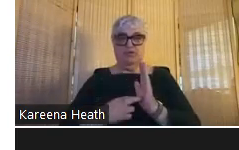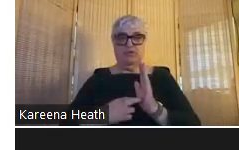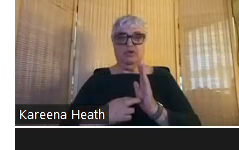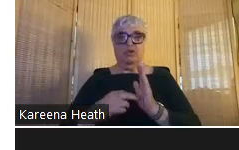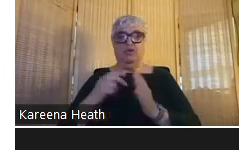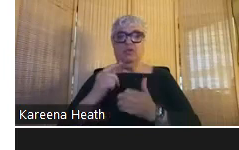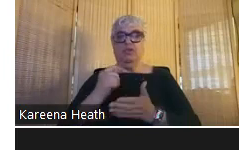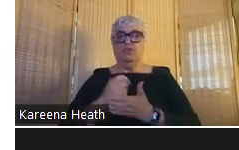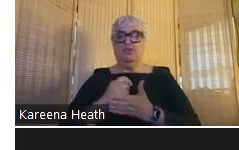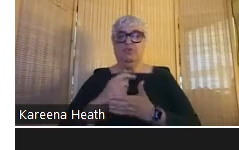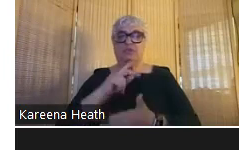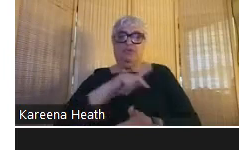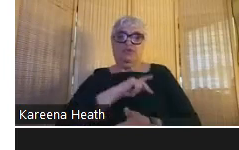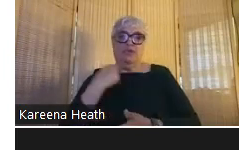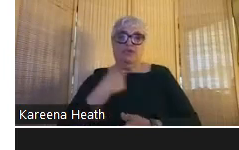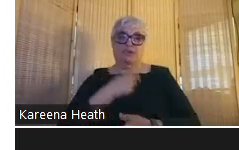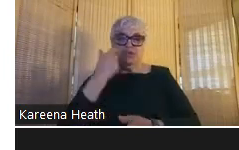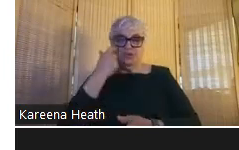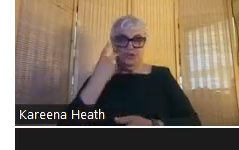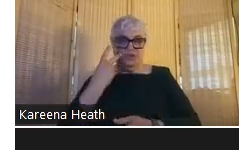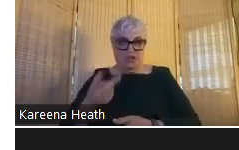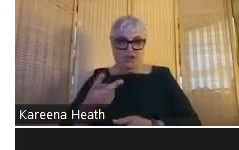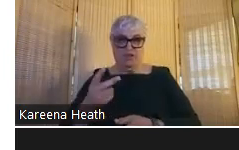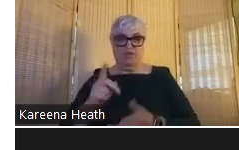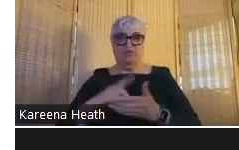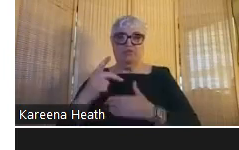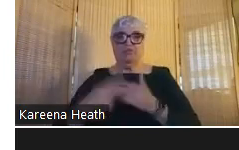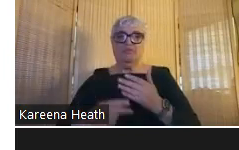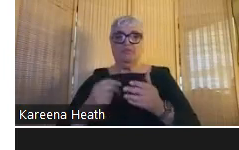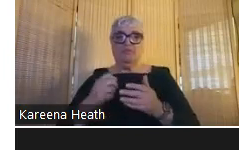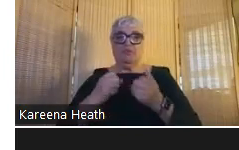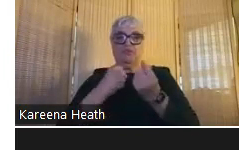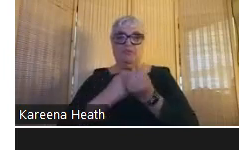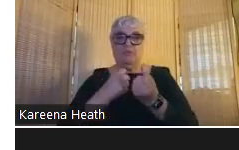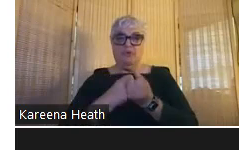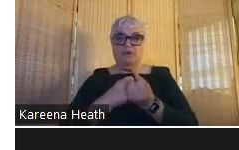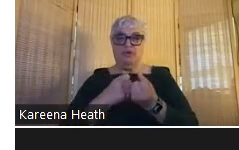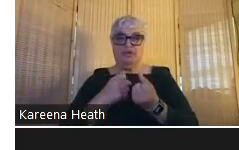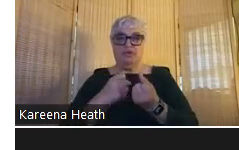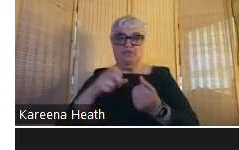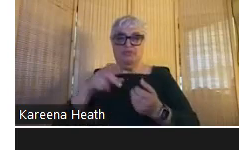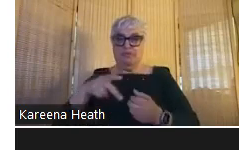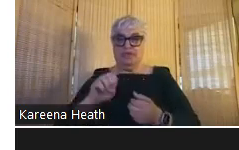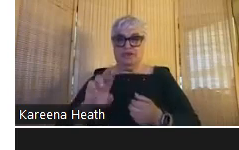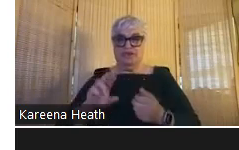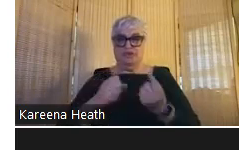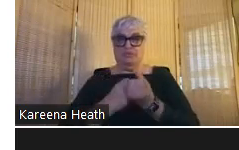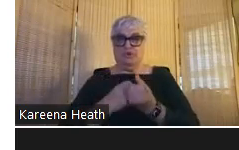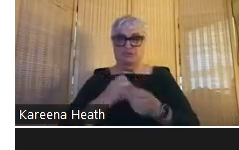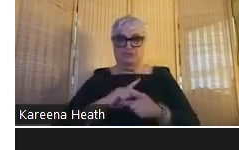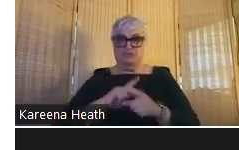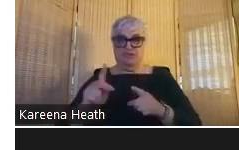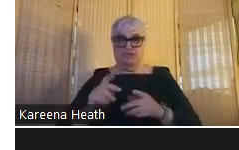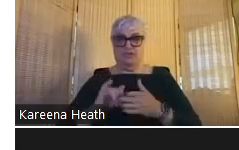personnel that we just looked at, the program may utilize peer support professionals. If they utilize peer support professionals, that will be done